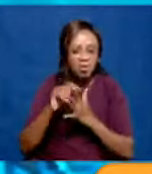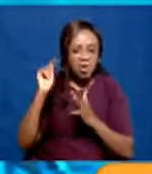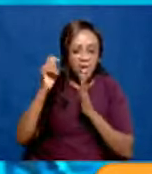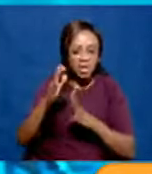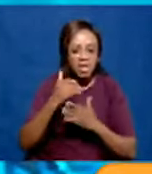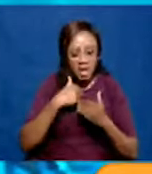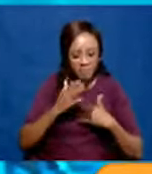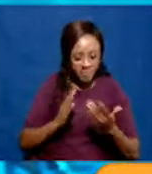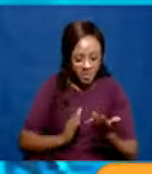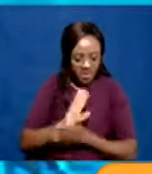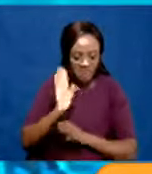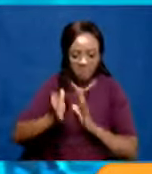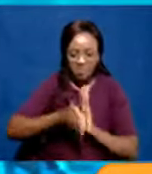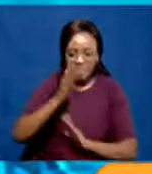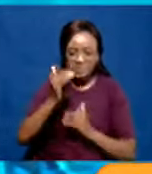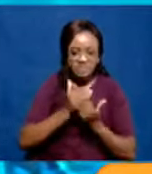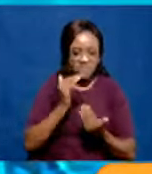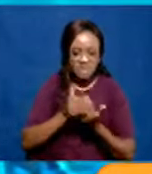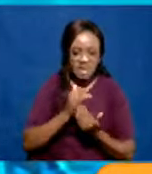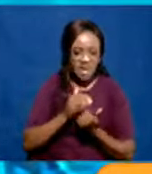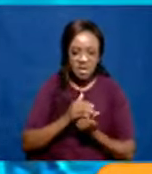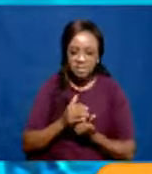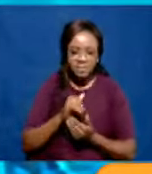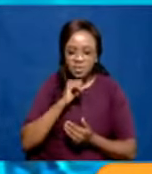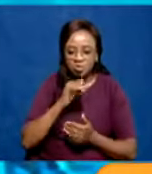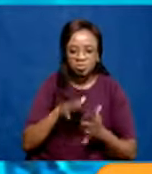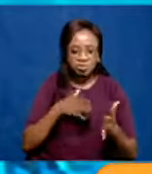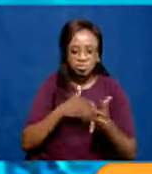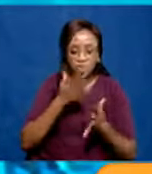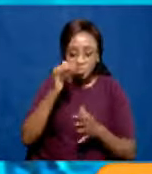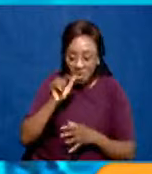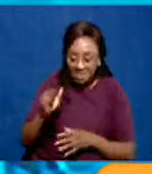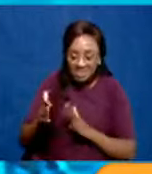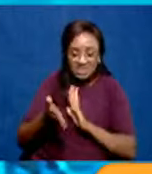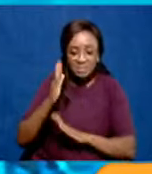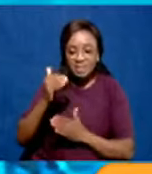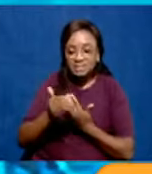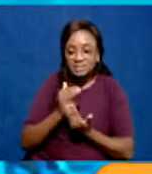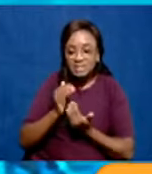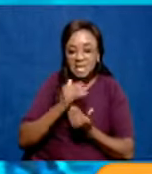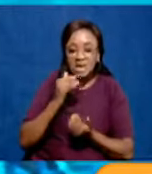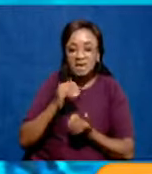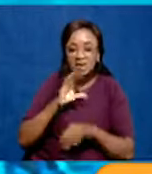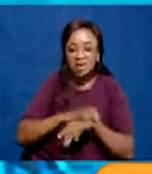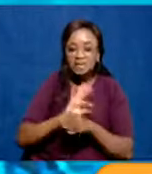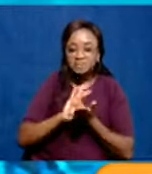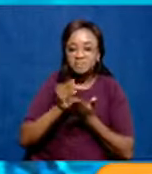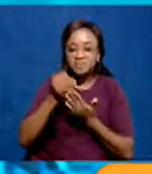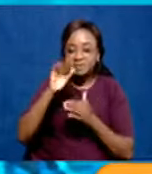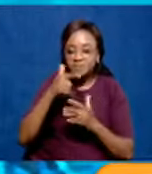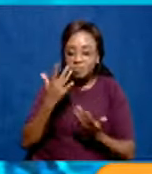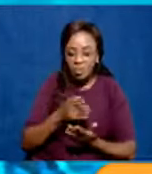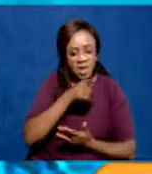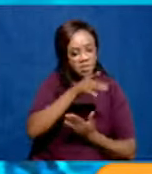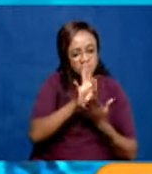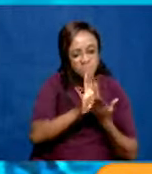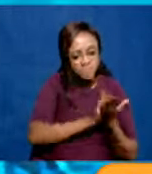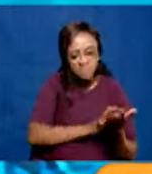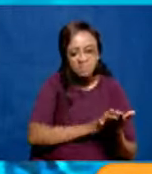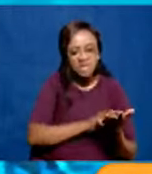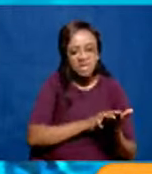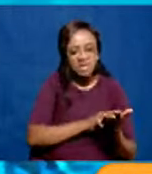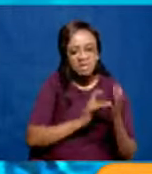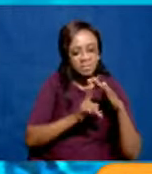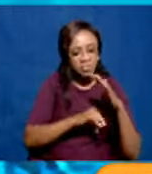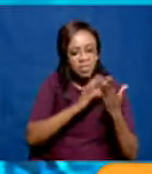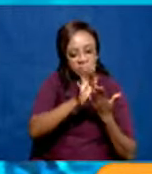will be denied emergency care. That is funded by the Exchequer. It is not a members' fund. So primary healthcare and emergency